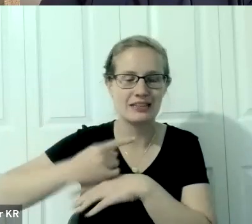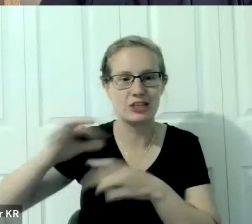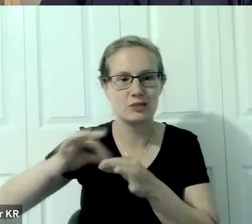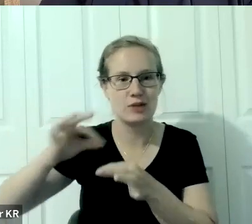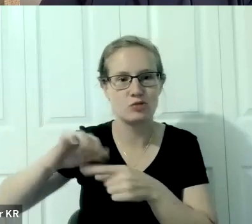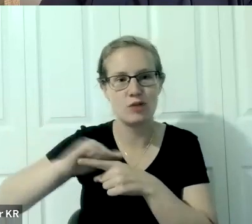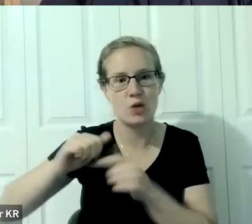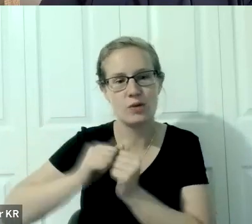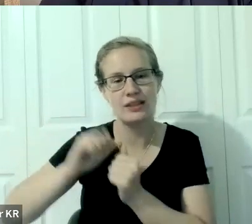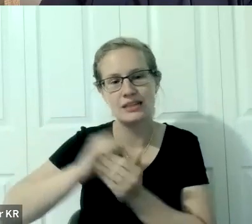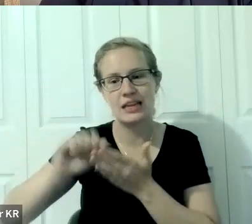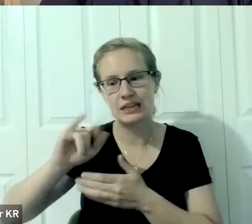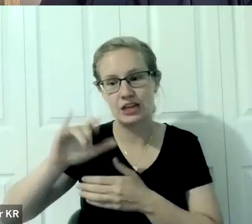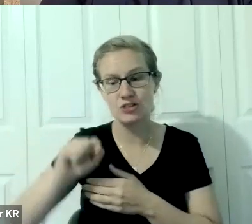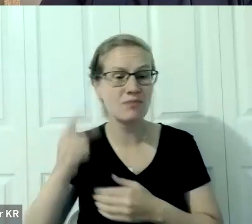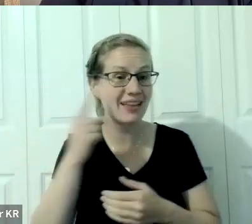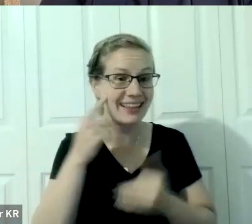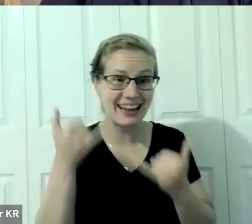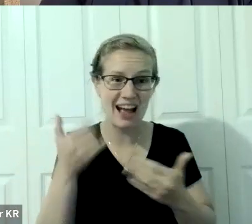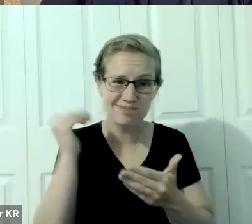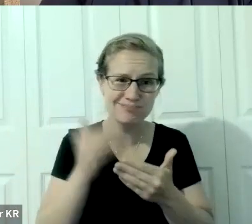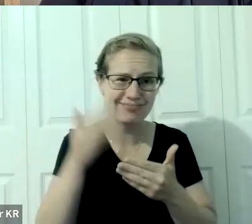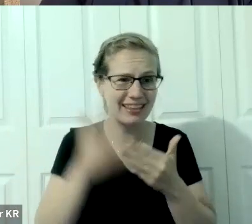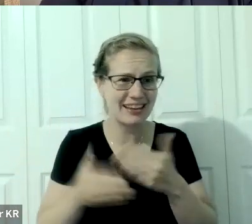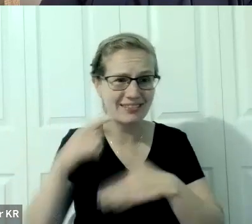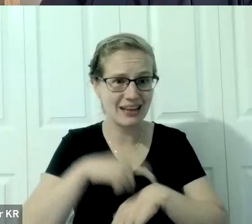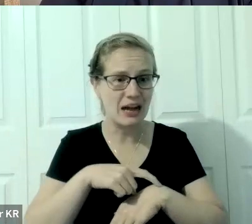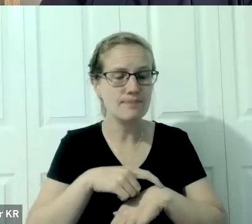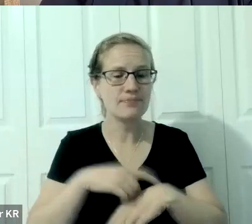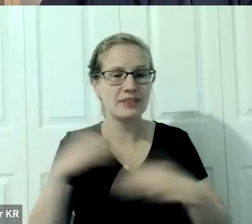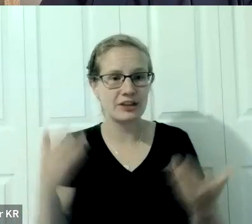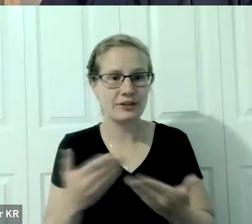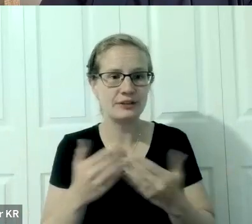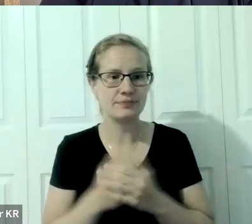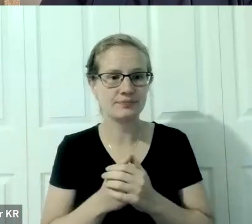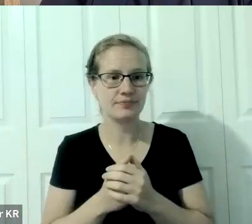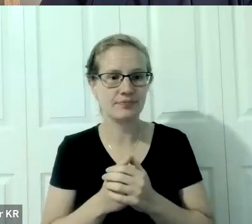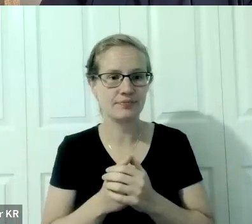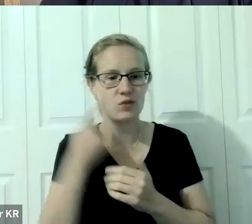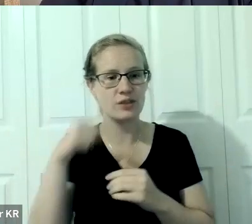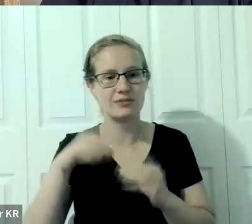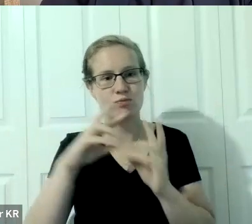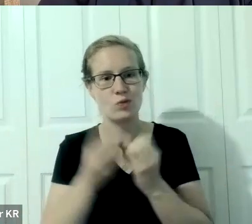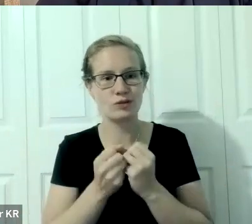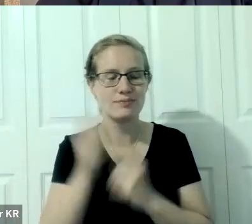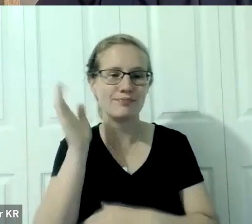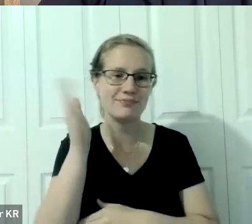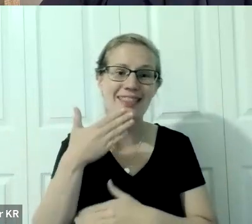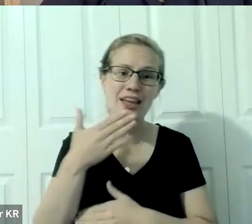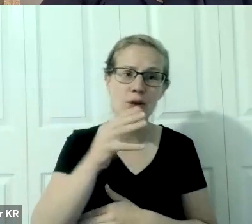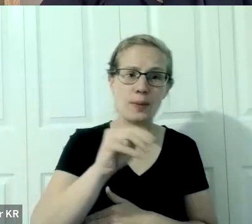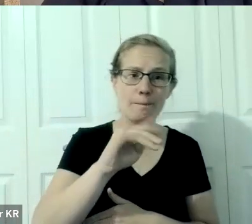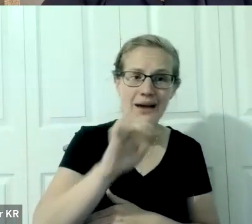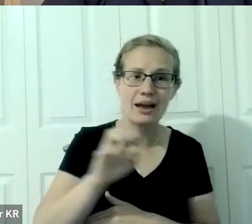exercises. Well, I think we're about at the conclusion of the time here for this webinar. So thank you to Mike